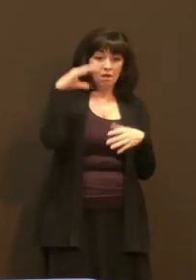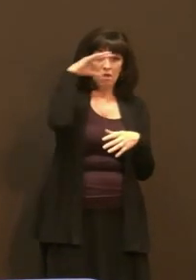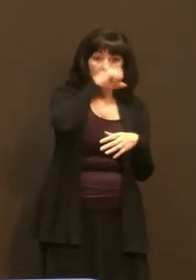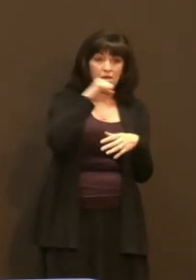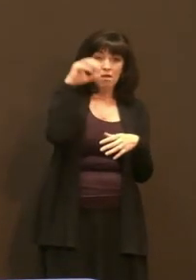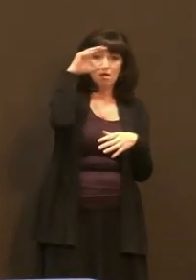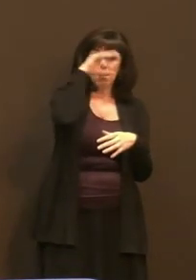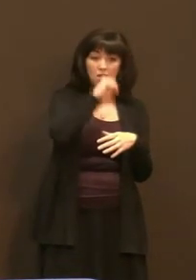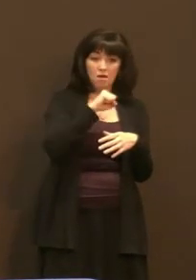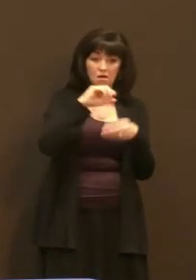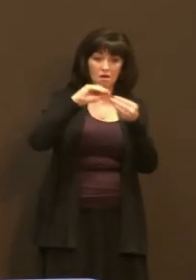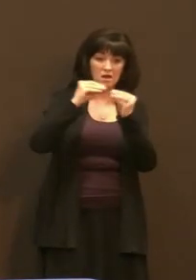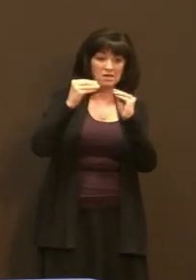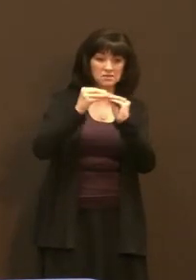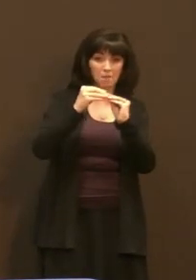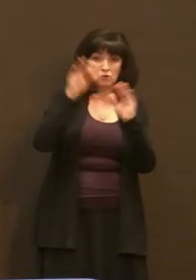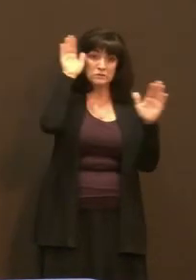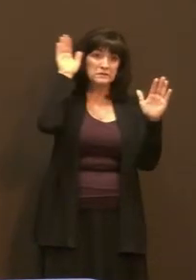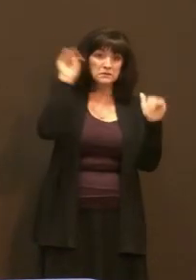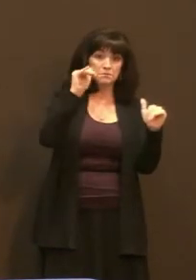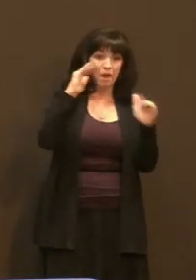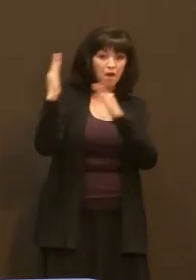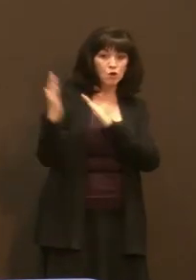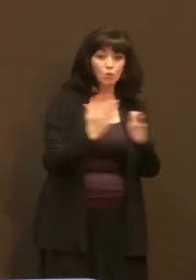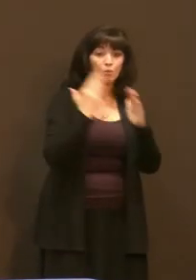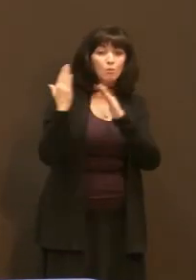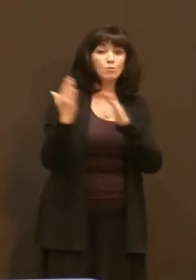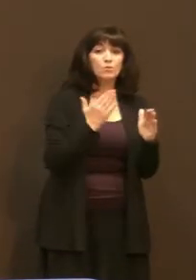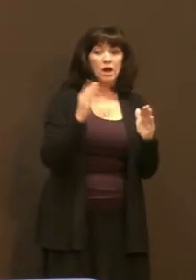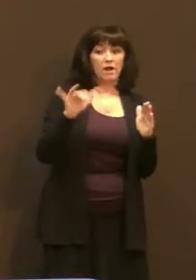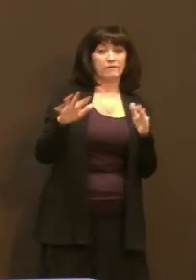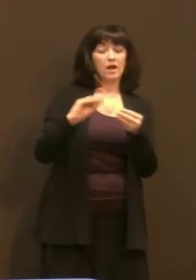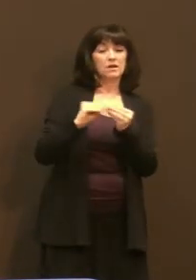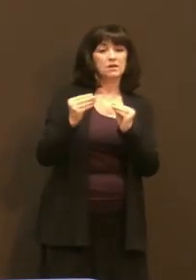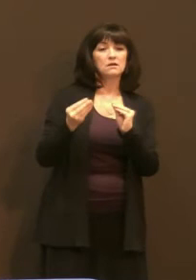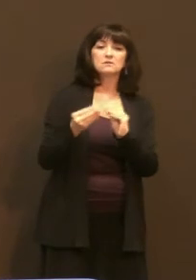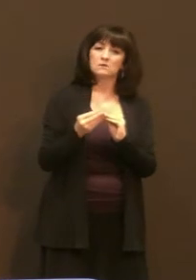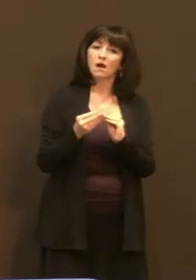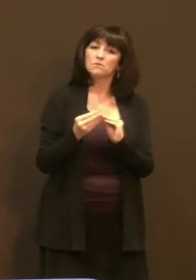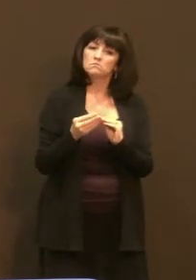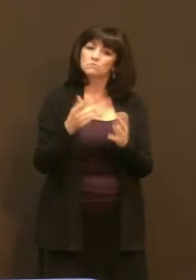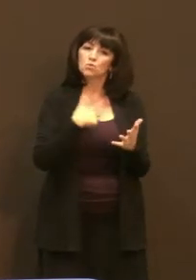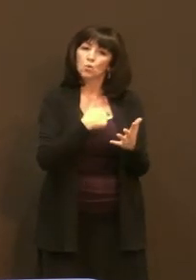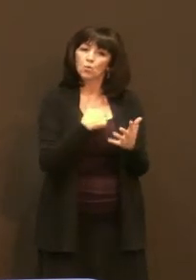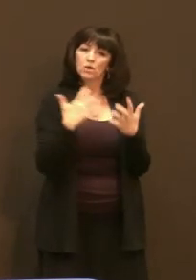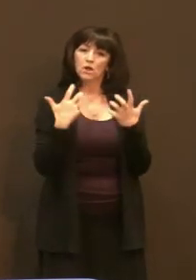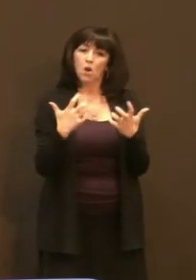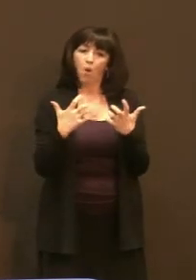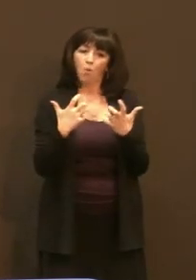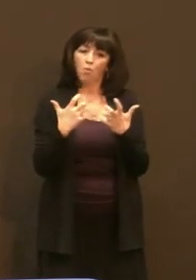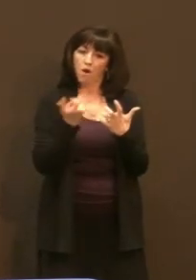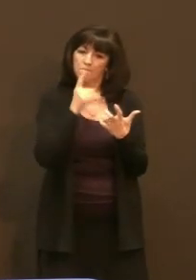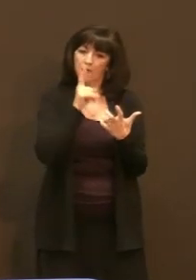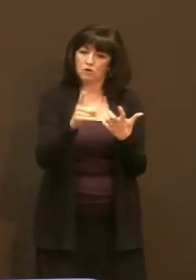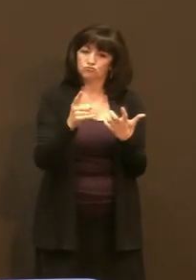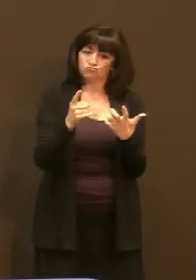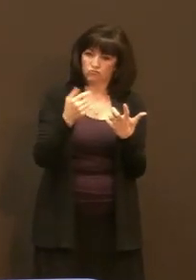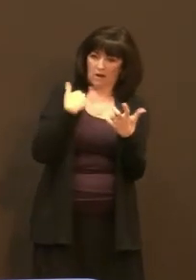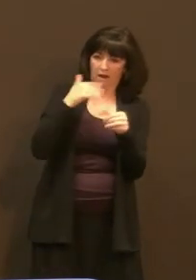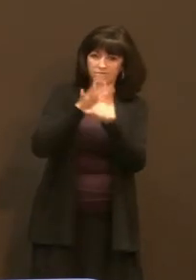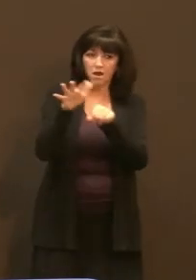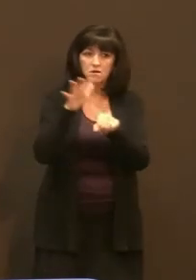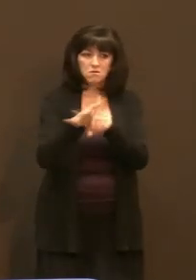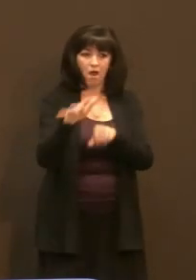side assumption at 20% of total positive cases, was maybe a little bit too conservative, but as a